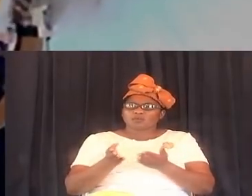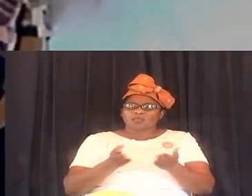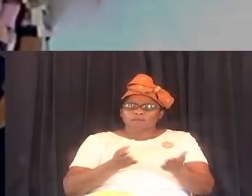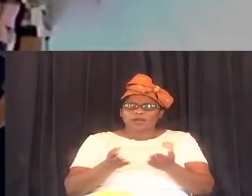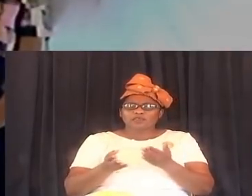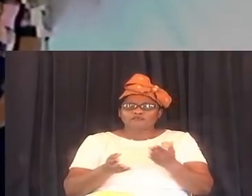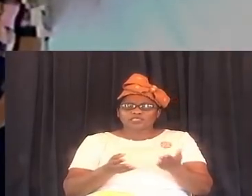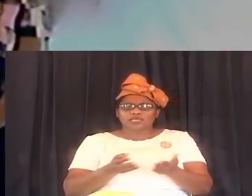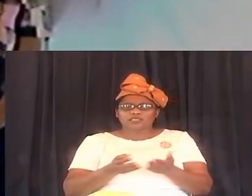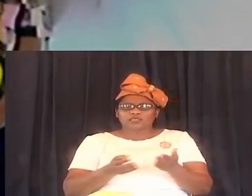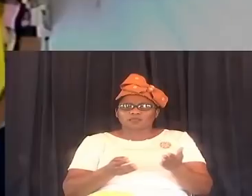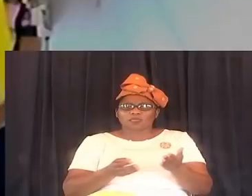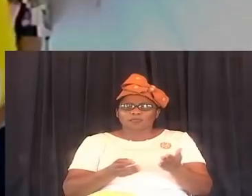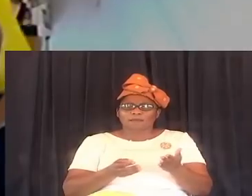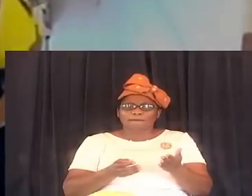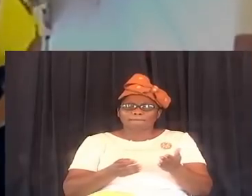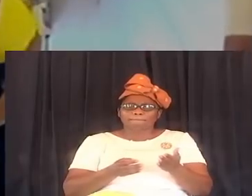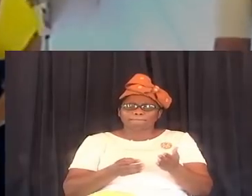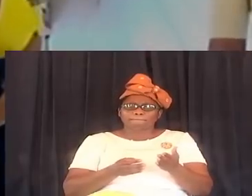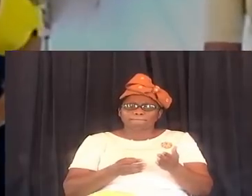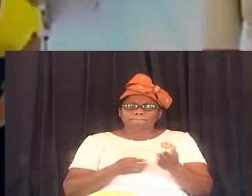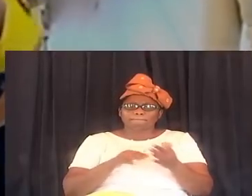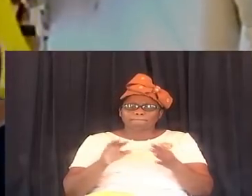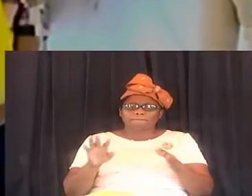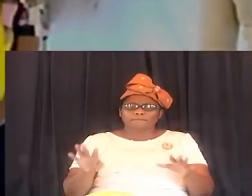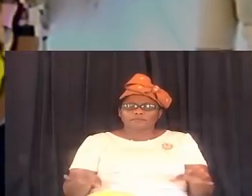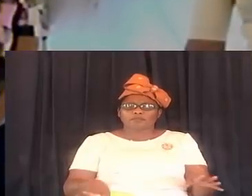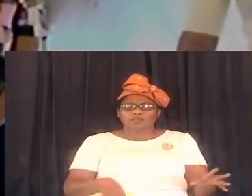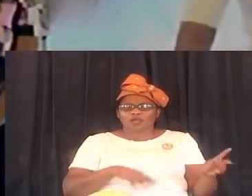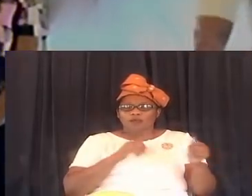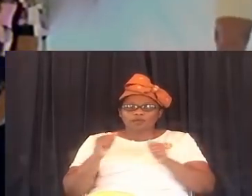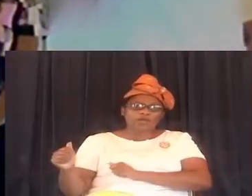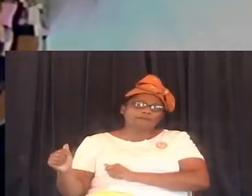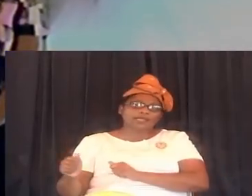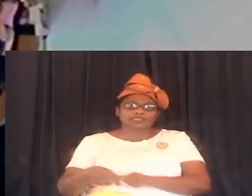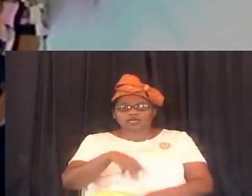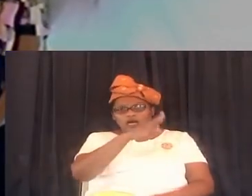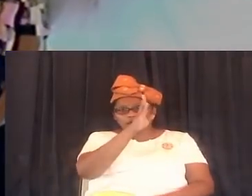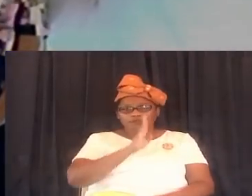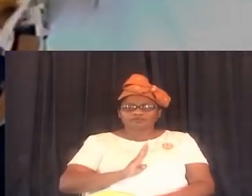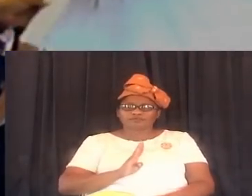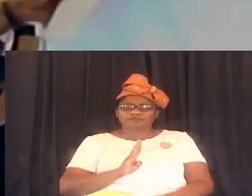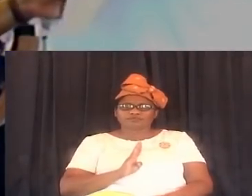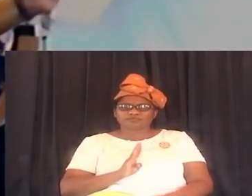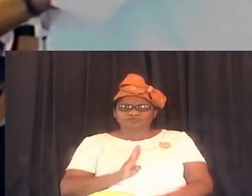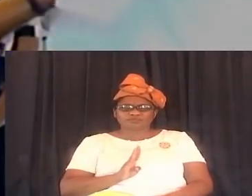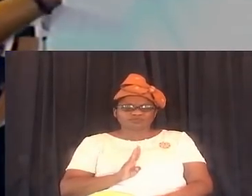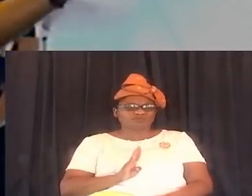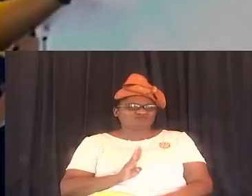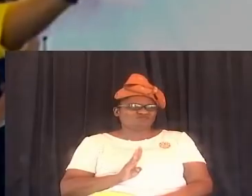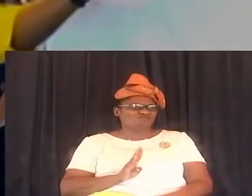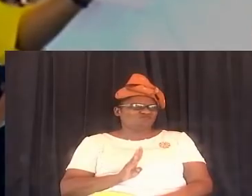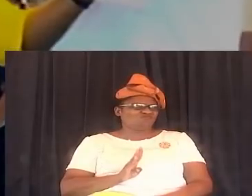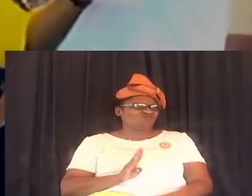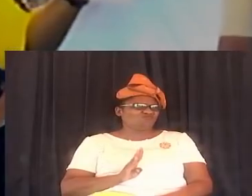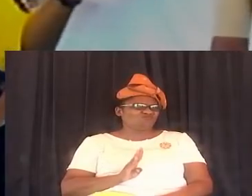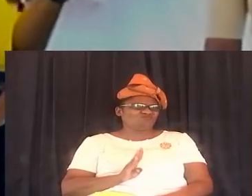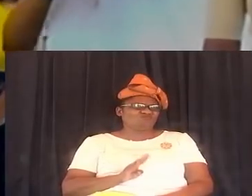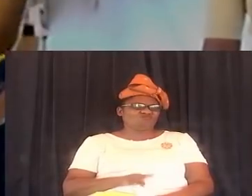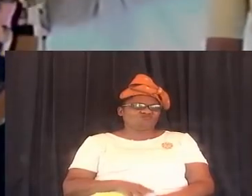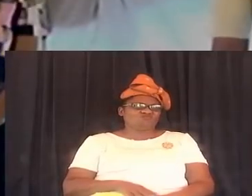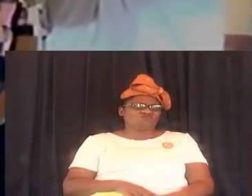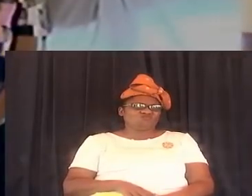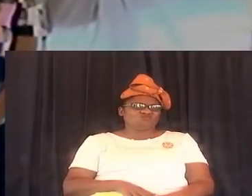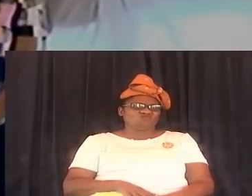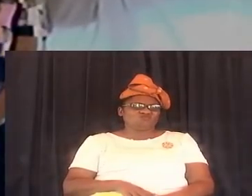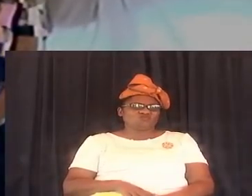pray about this. You know, pray and ask the Lord. Because basically what is on this is sickness. So